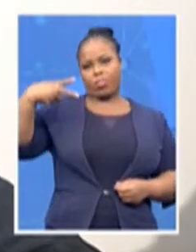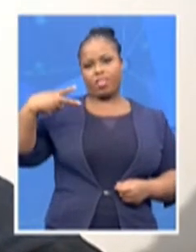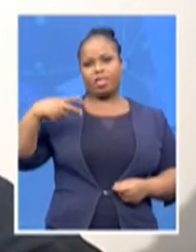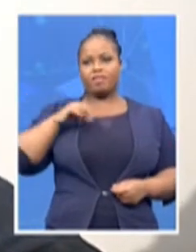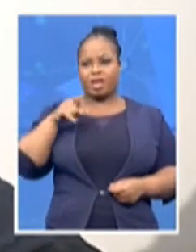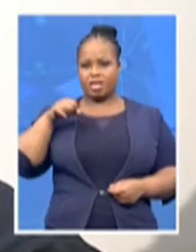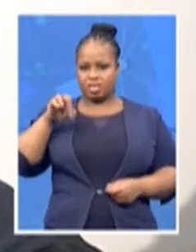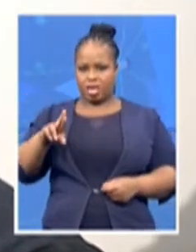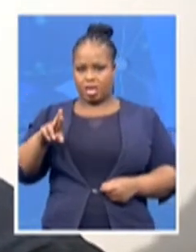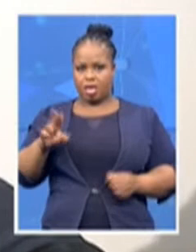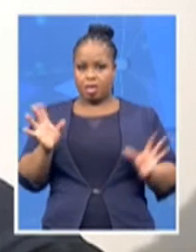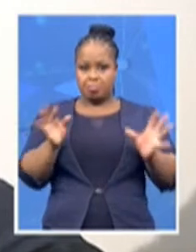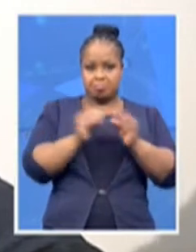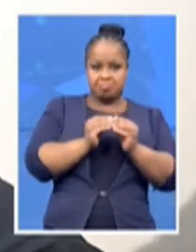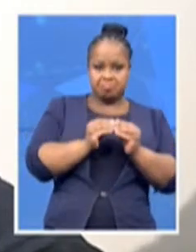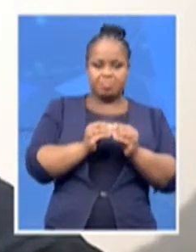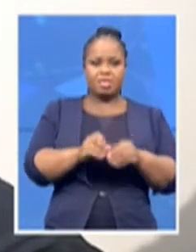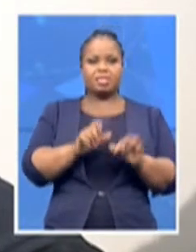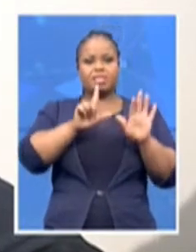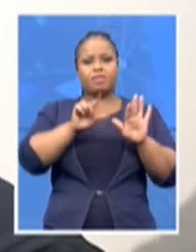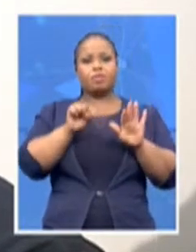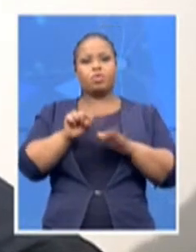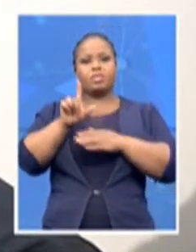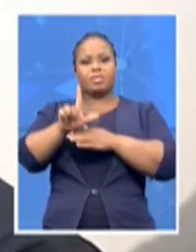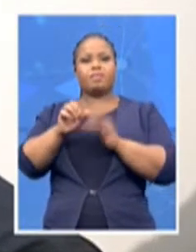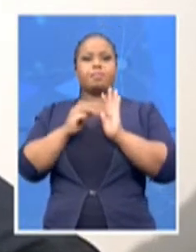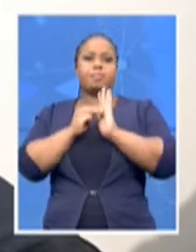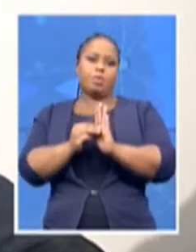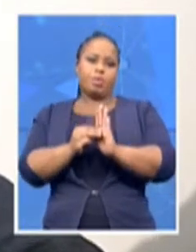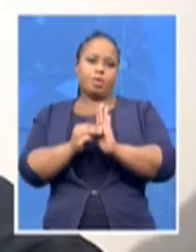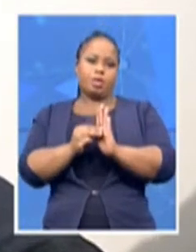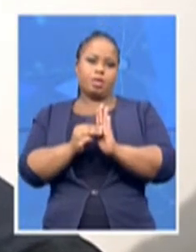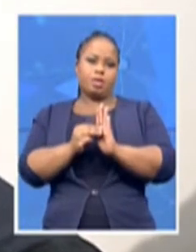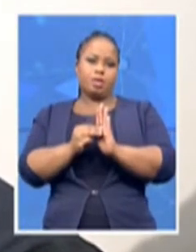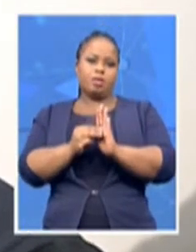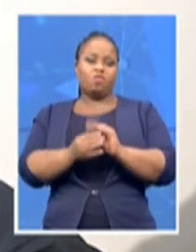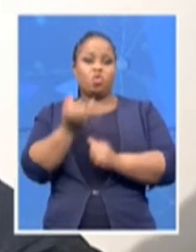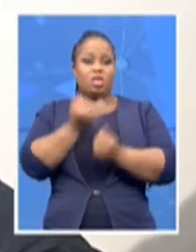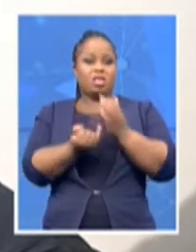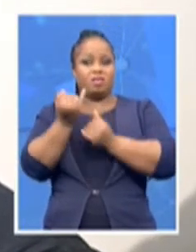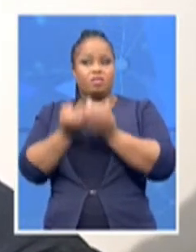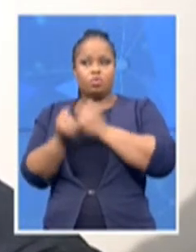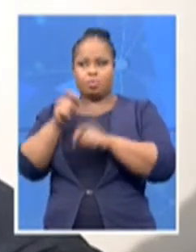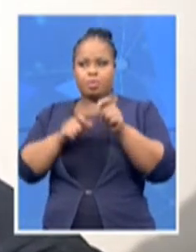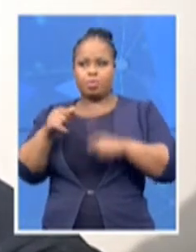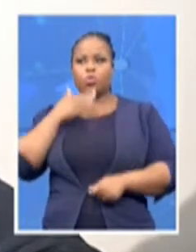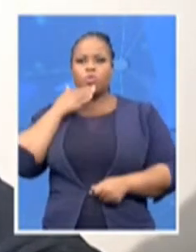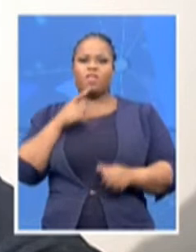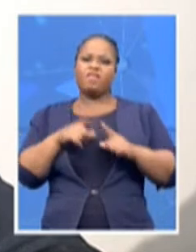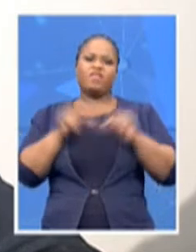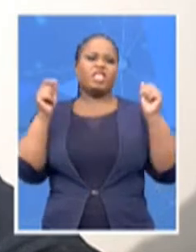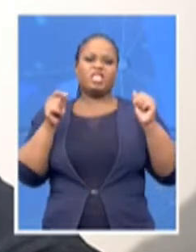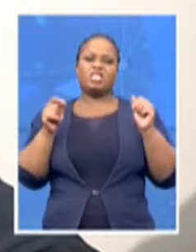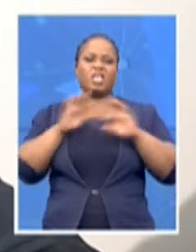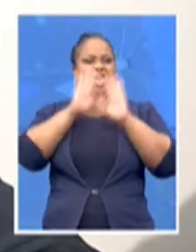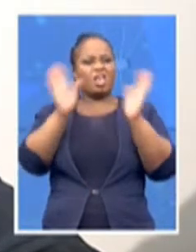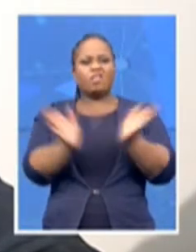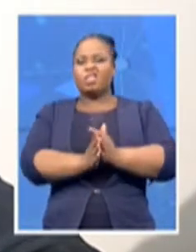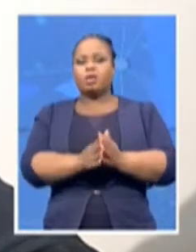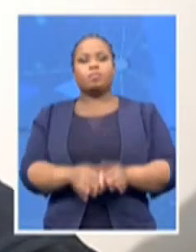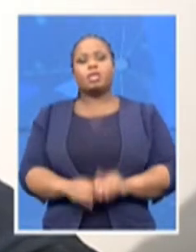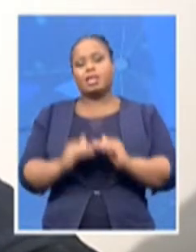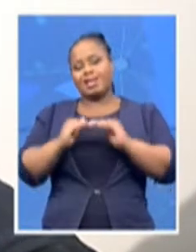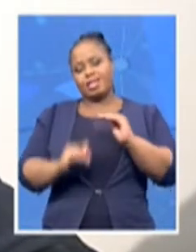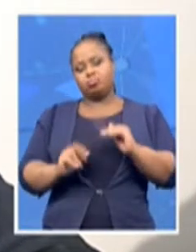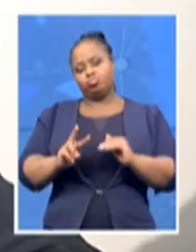7.7 million individuals who are fully vaccinated, just a little under 20% in terms of people who are fully vaccinated.